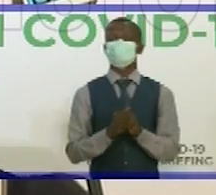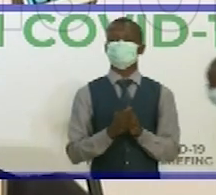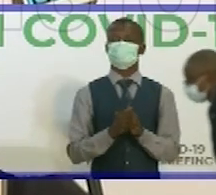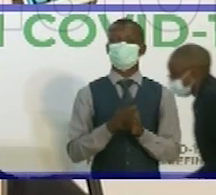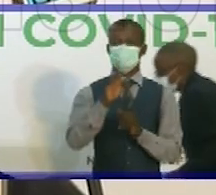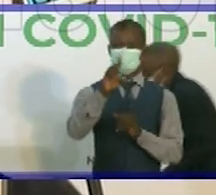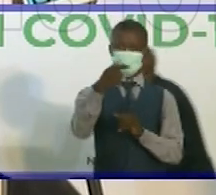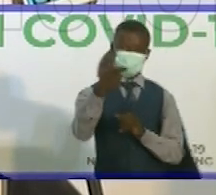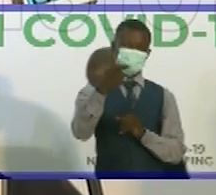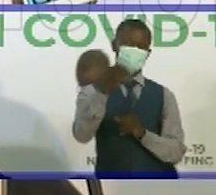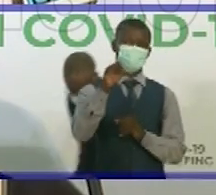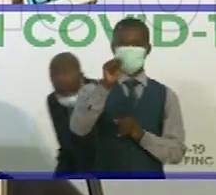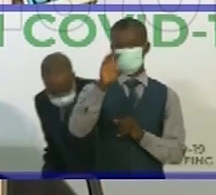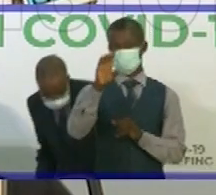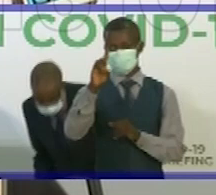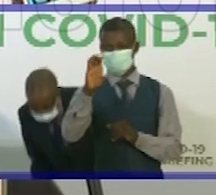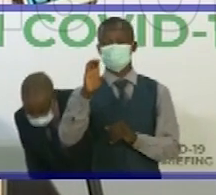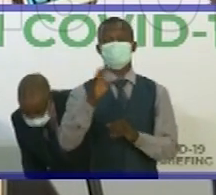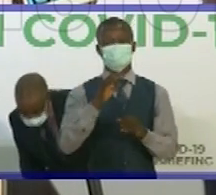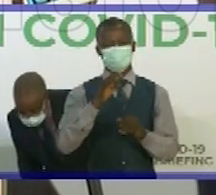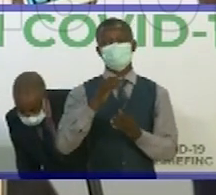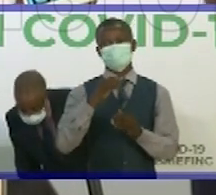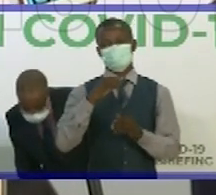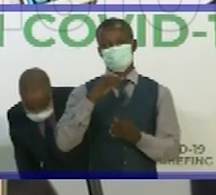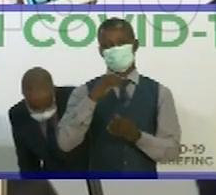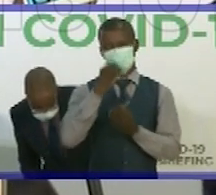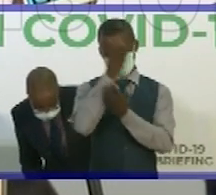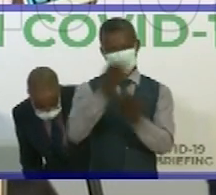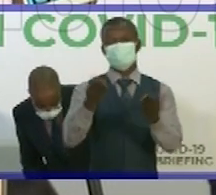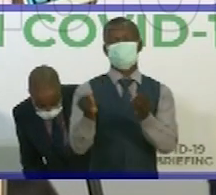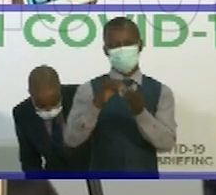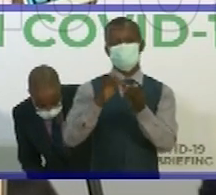DG of NCDC will speak more about that because they set up this